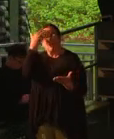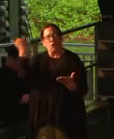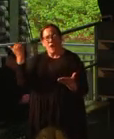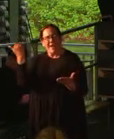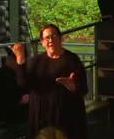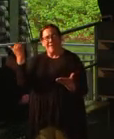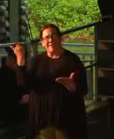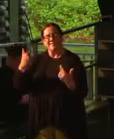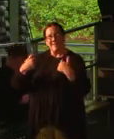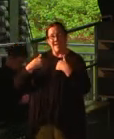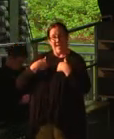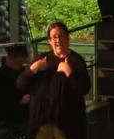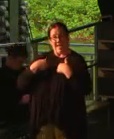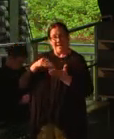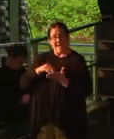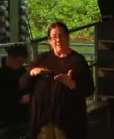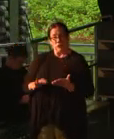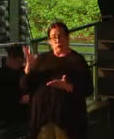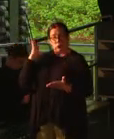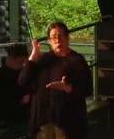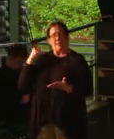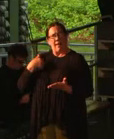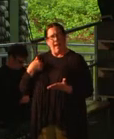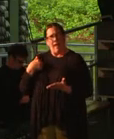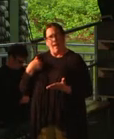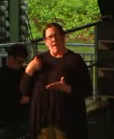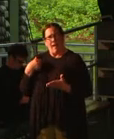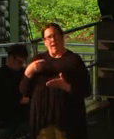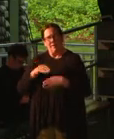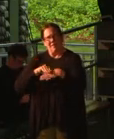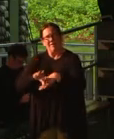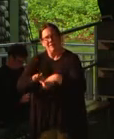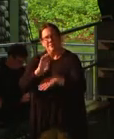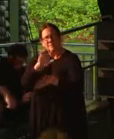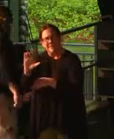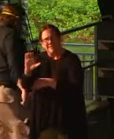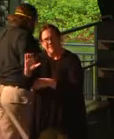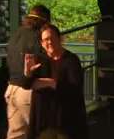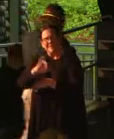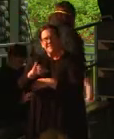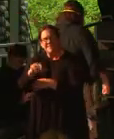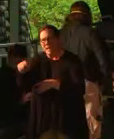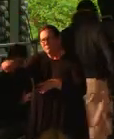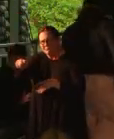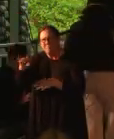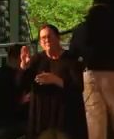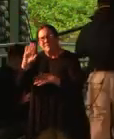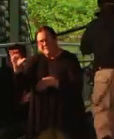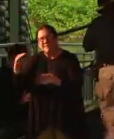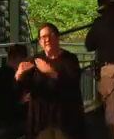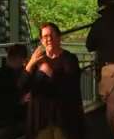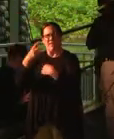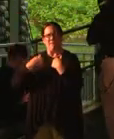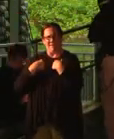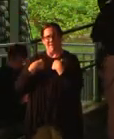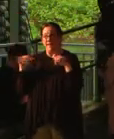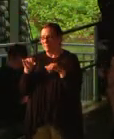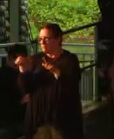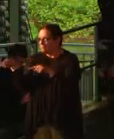Bristol as much as Bristol had left its mark on me. And you have made your mark here